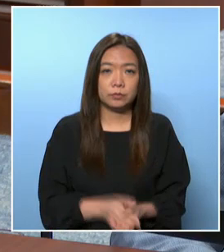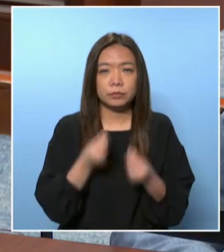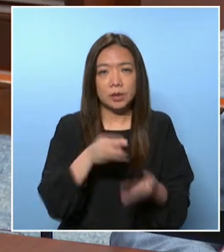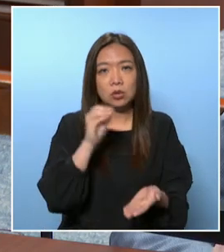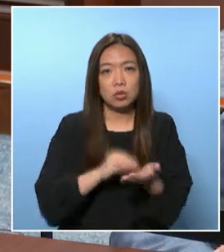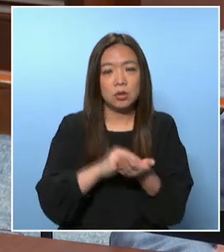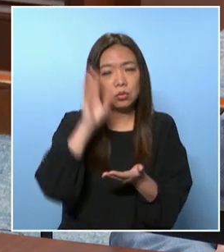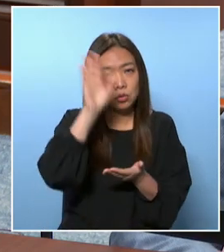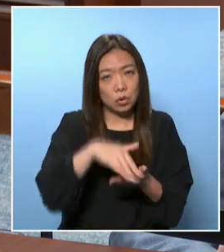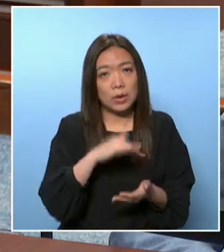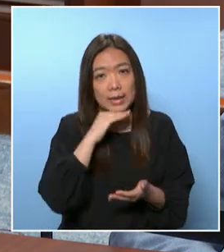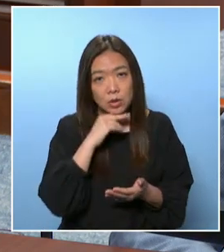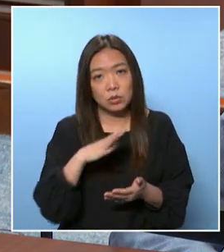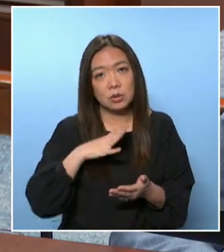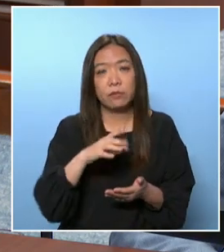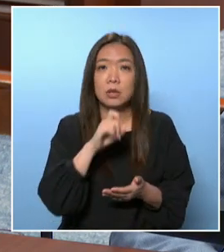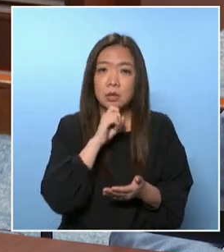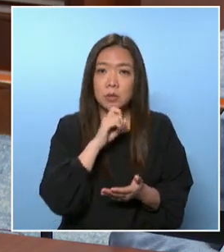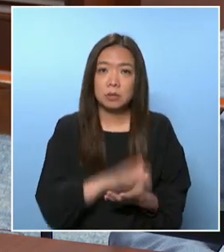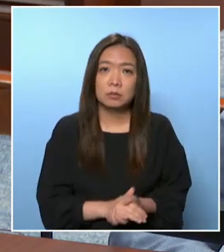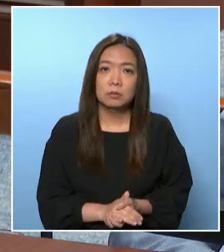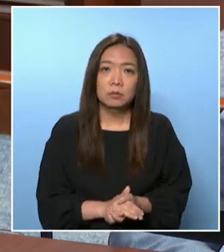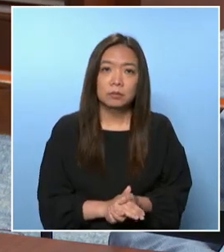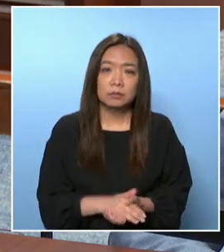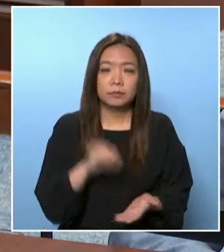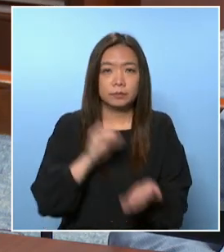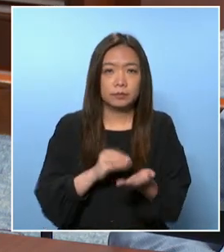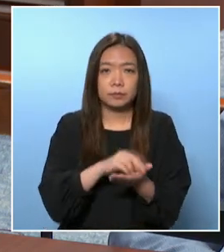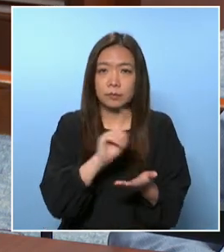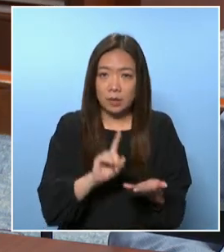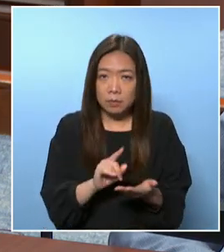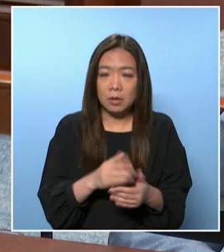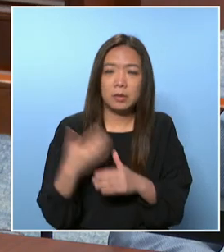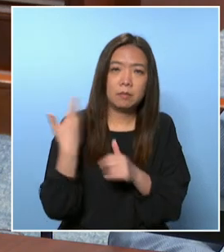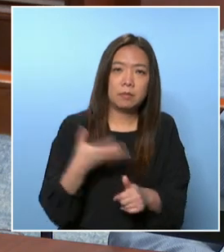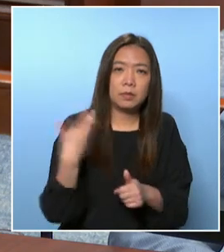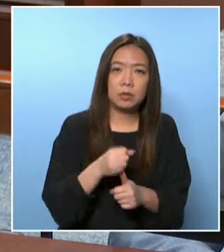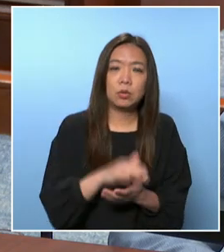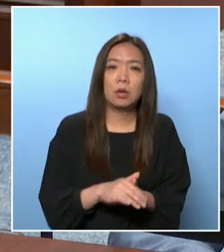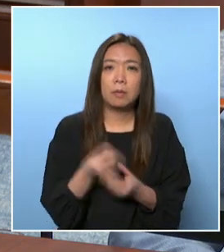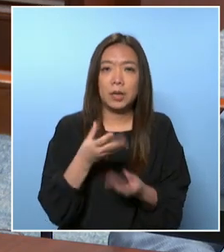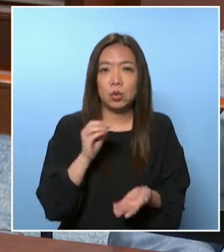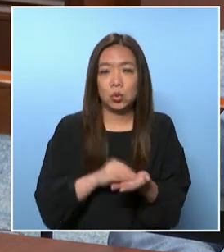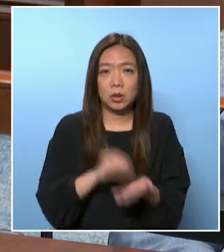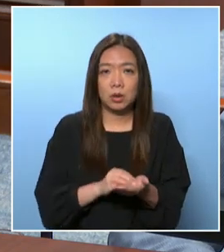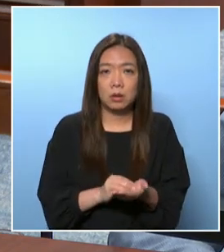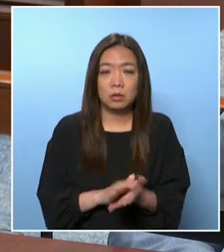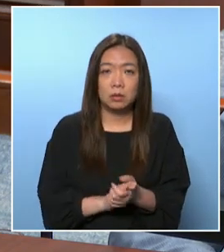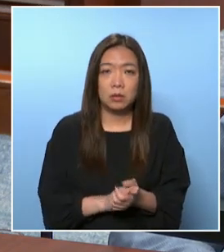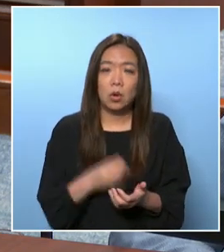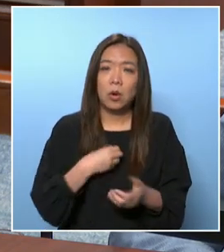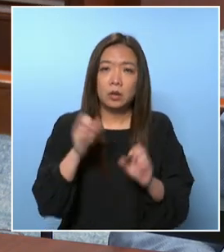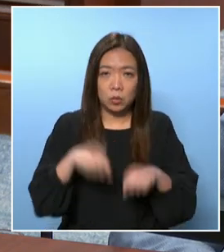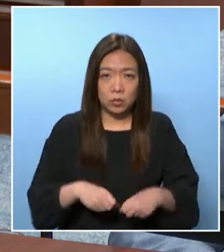So if we can allow these patients to take their own decision ahead of time and give the